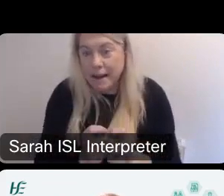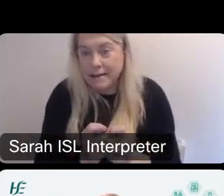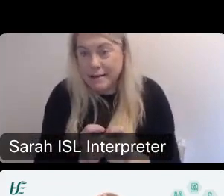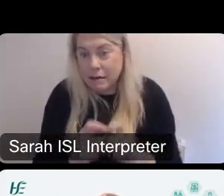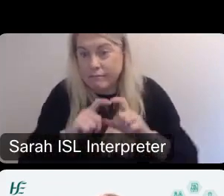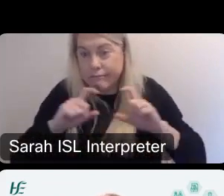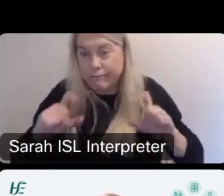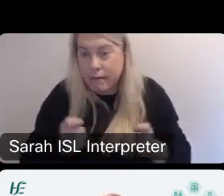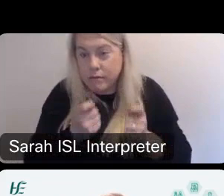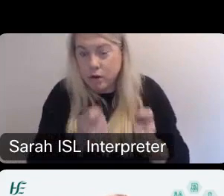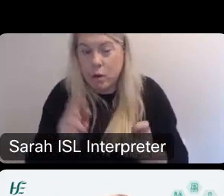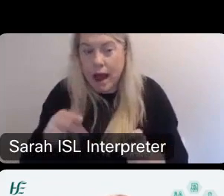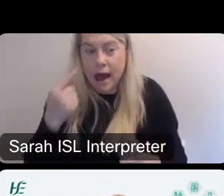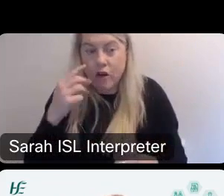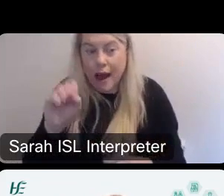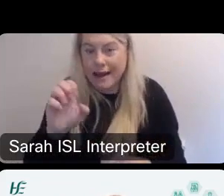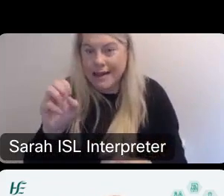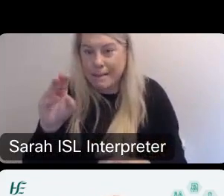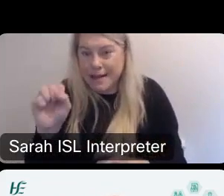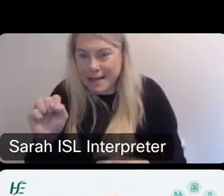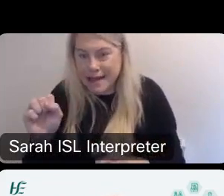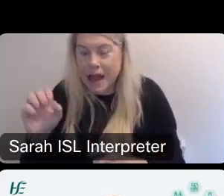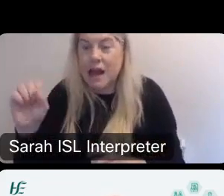please go to the Sepsis Summit website.